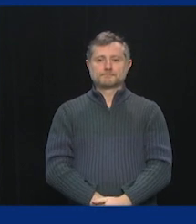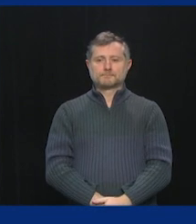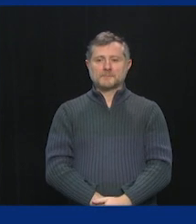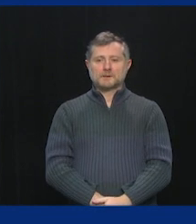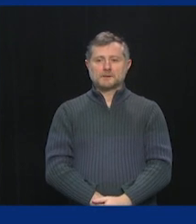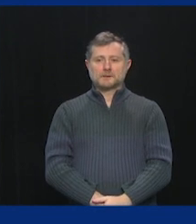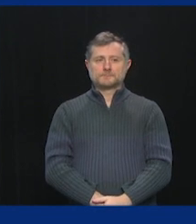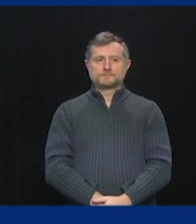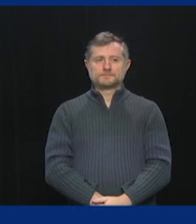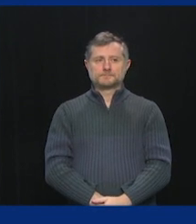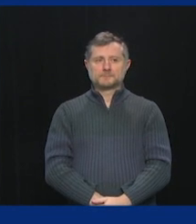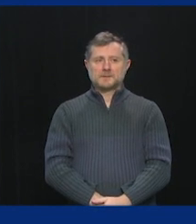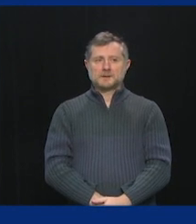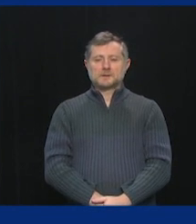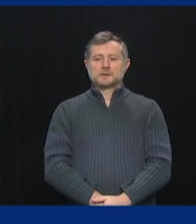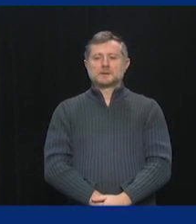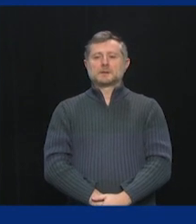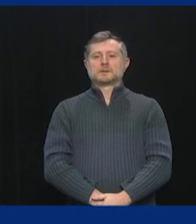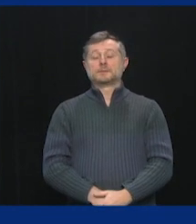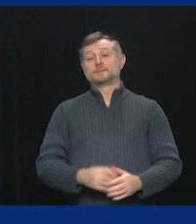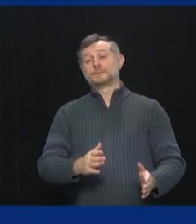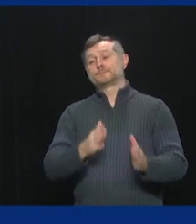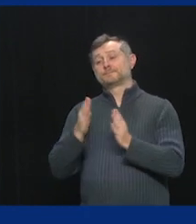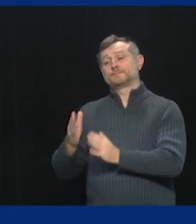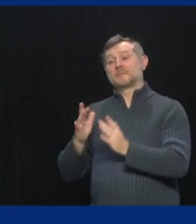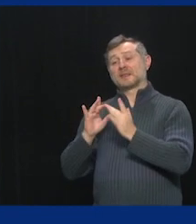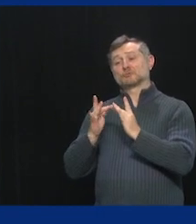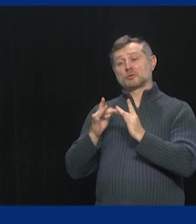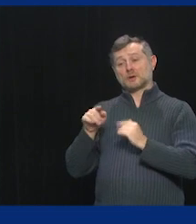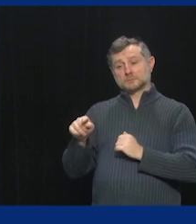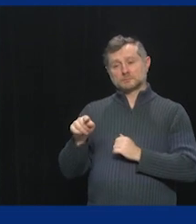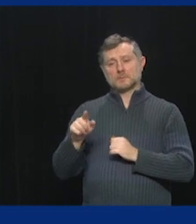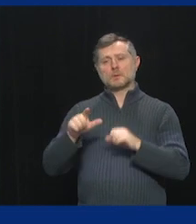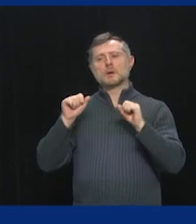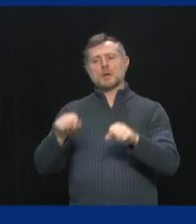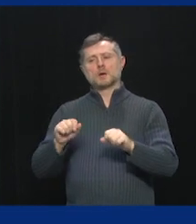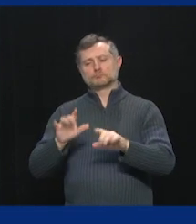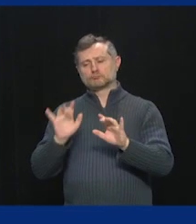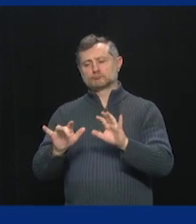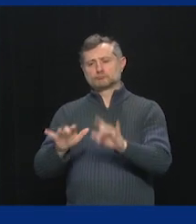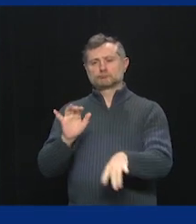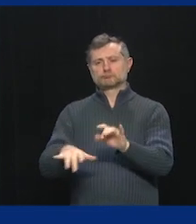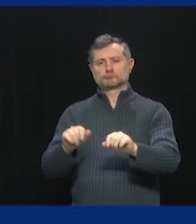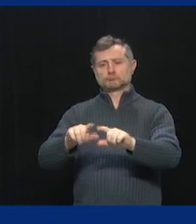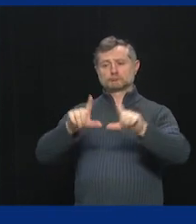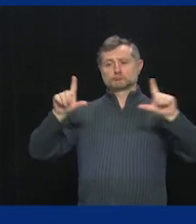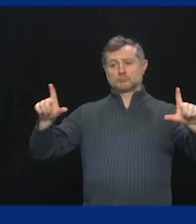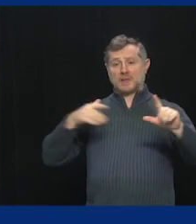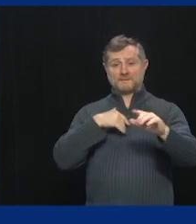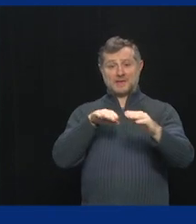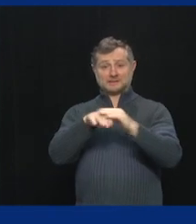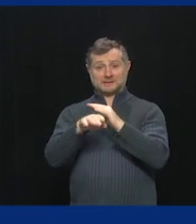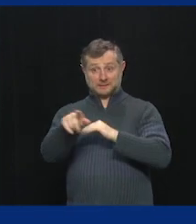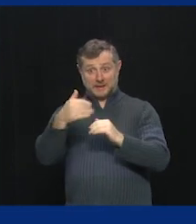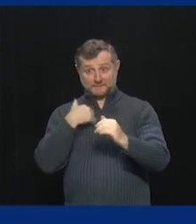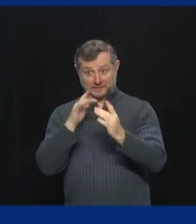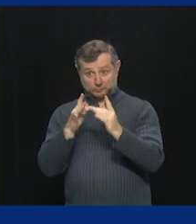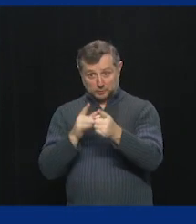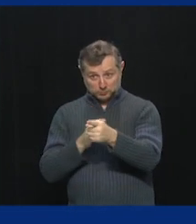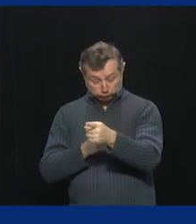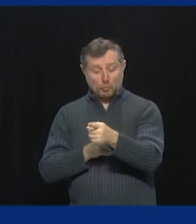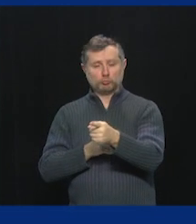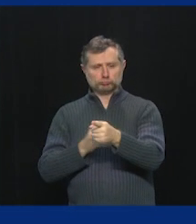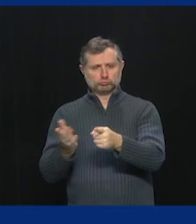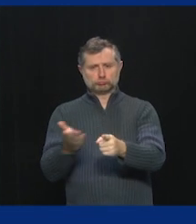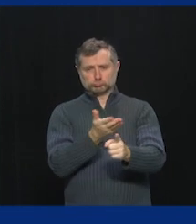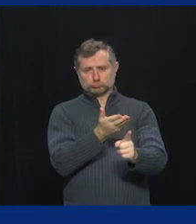There's also an online resource hub for those who still have connectivity, and I'm not assuming they all will. I'm encouraging people to go to